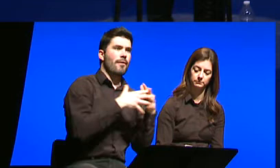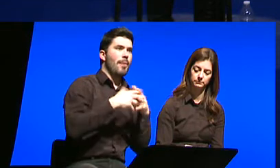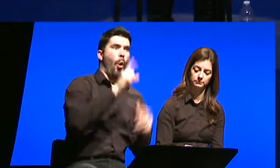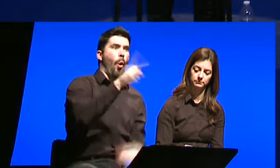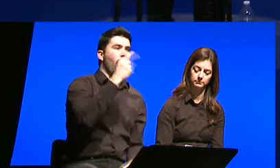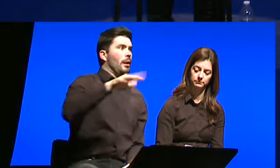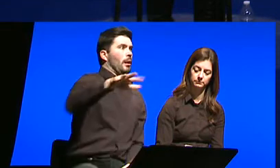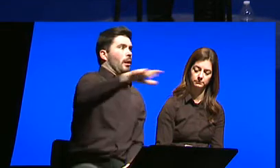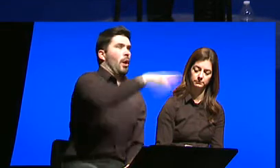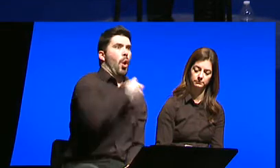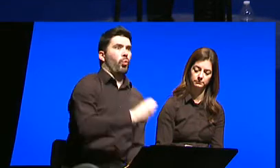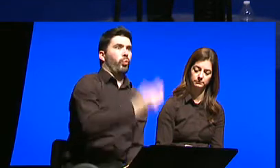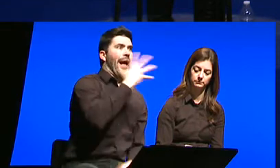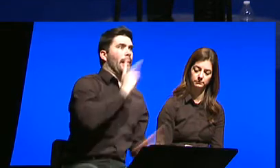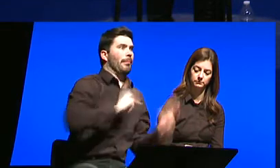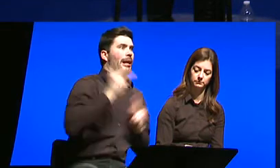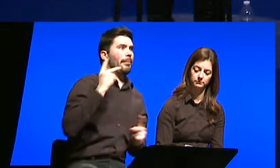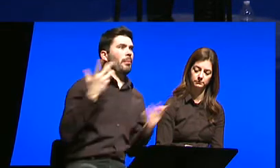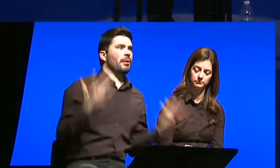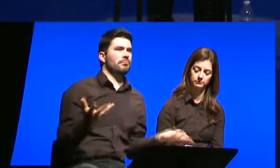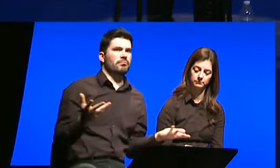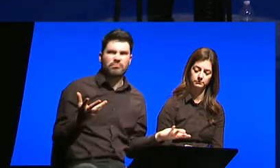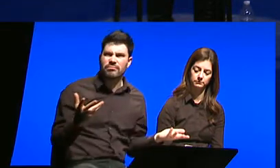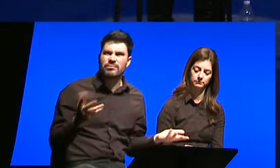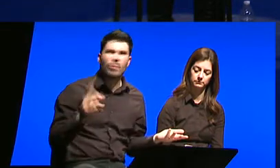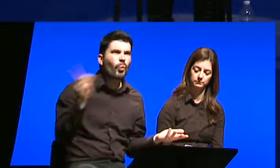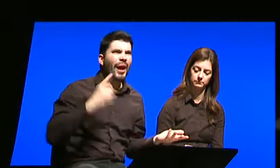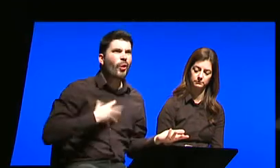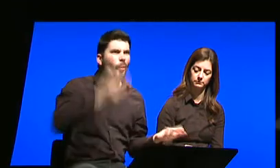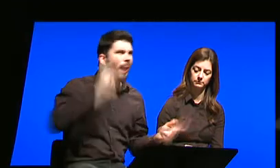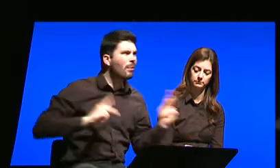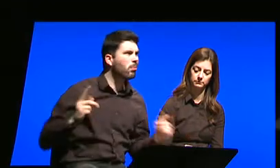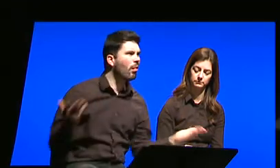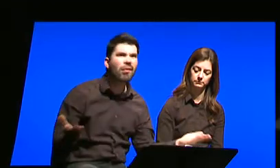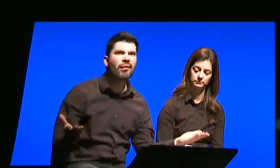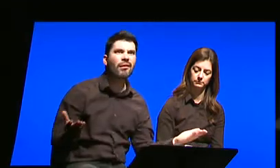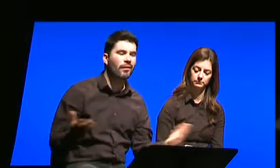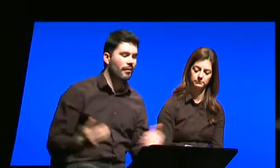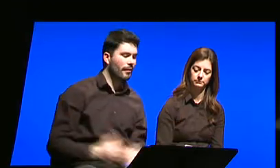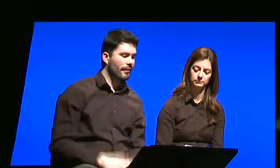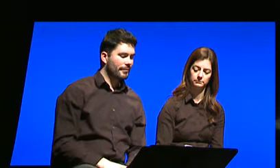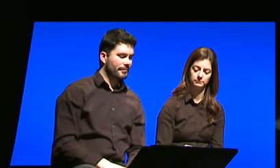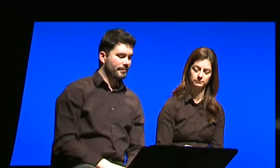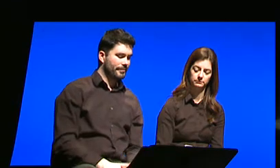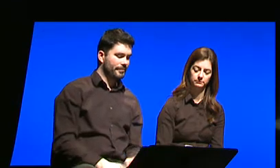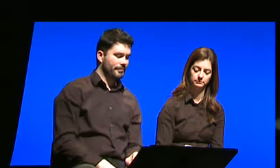are white people. Kujas san mardaman safed. Where are the white people? 2014.